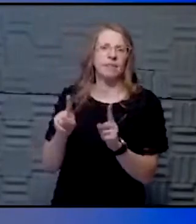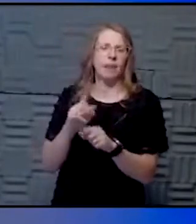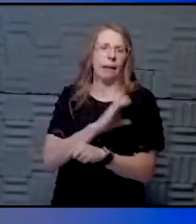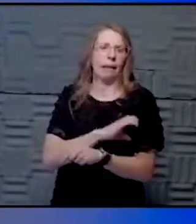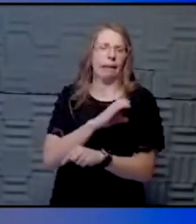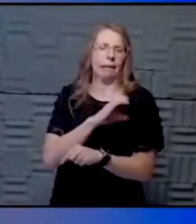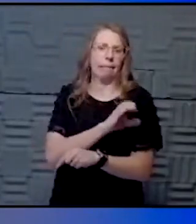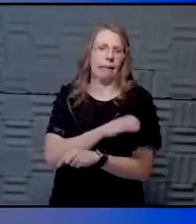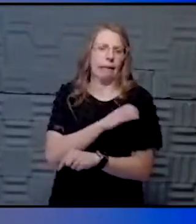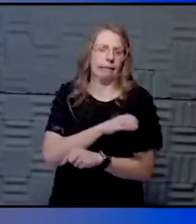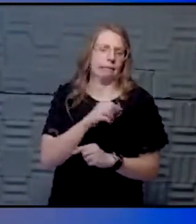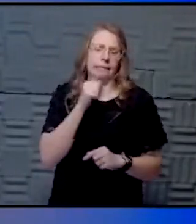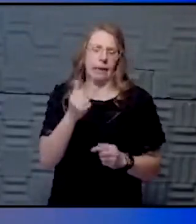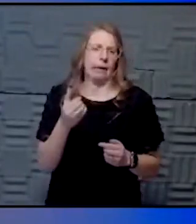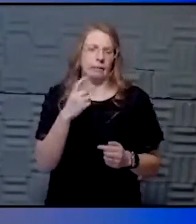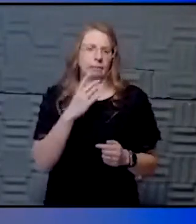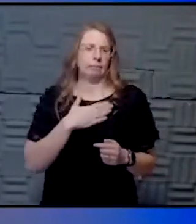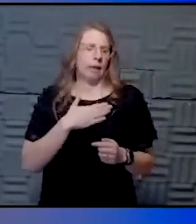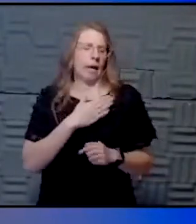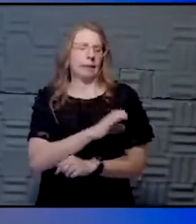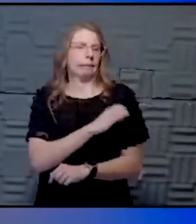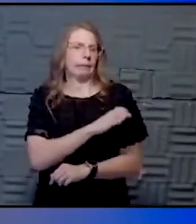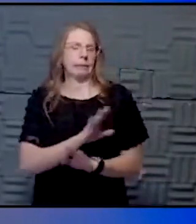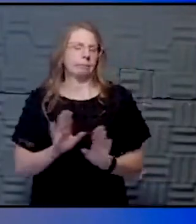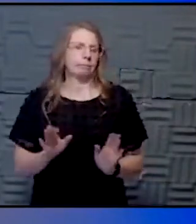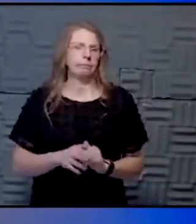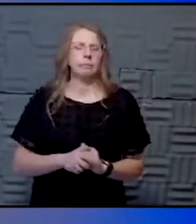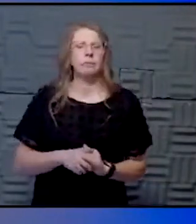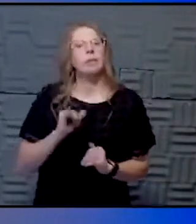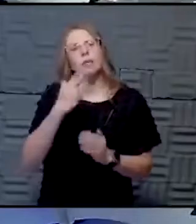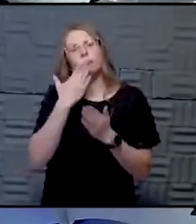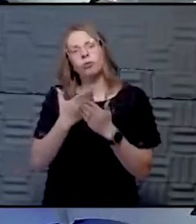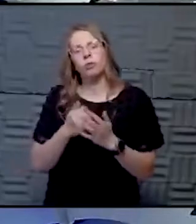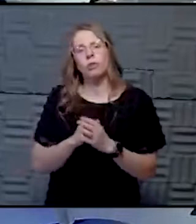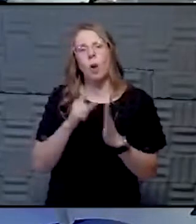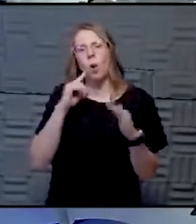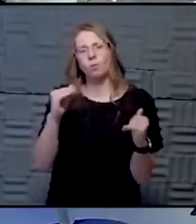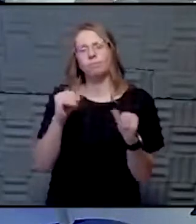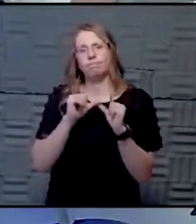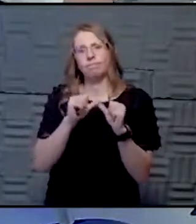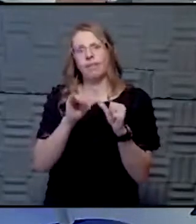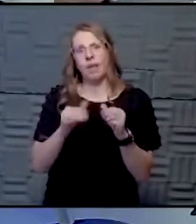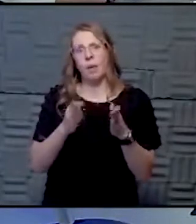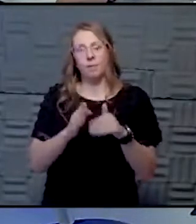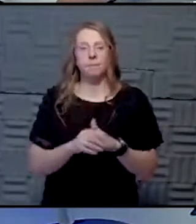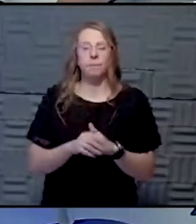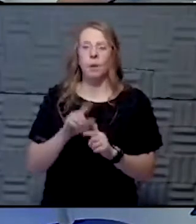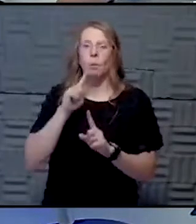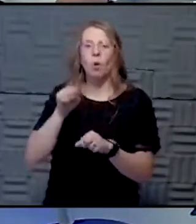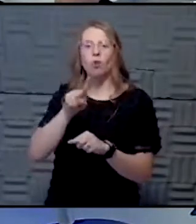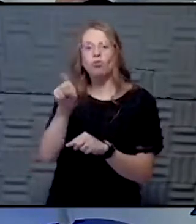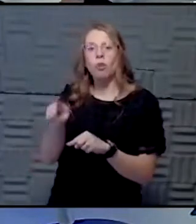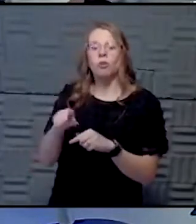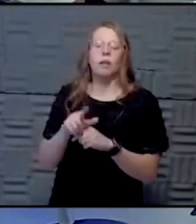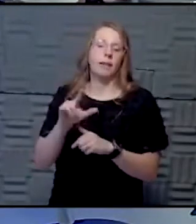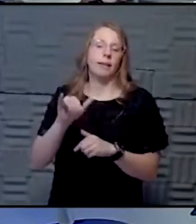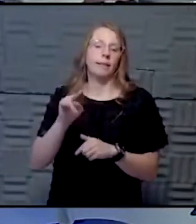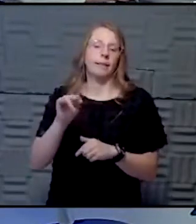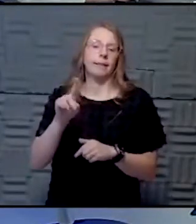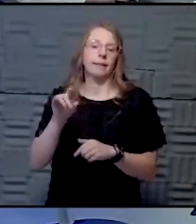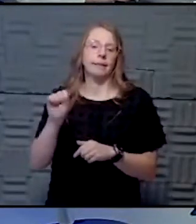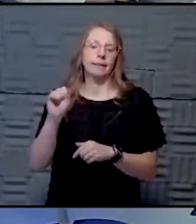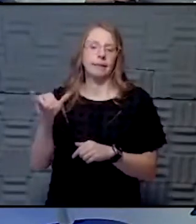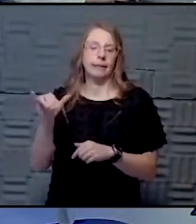not seeing any. Not really in our. Good. In our Let's keep it that way. Right. Exactly. We have a reporter question. So Lindsay Shively